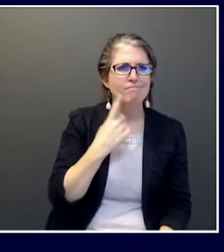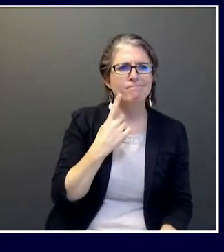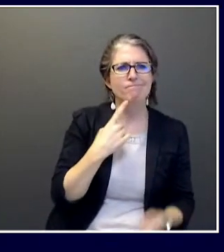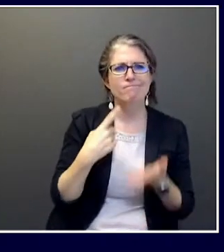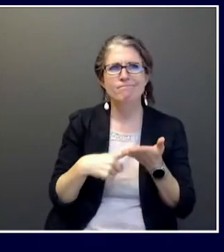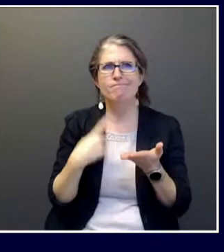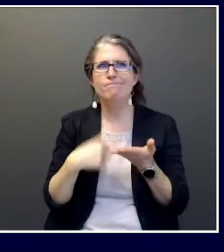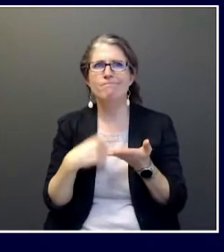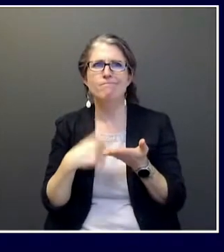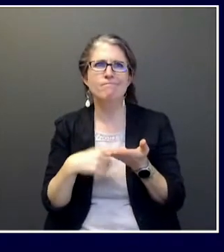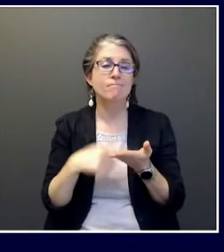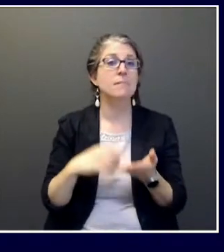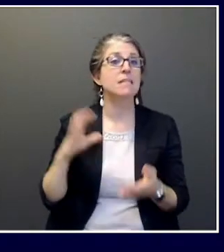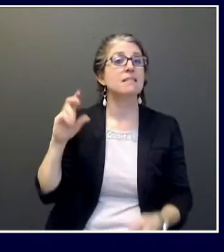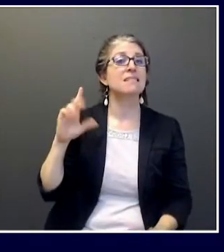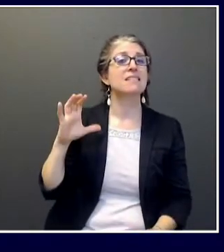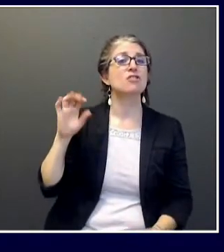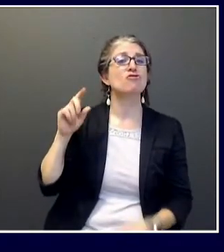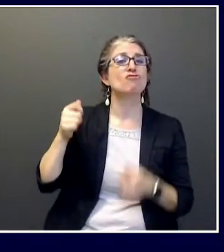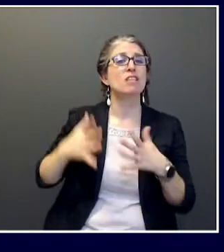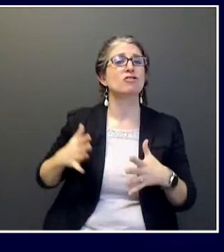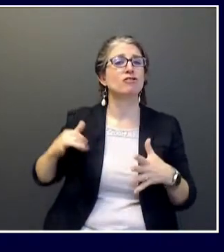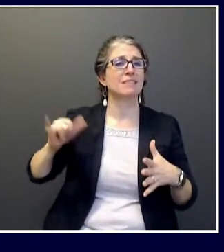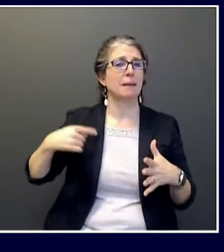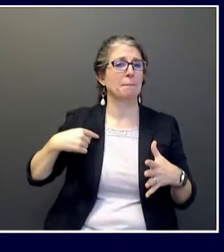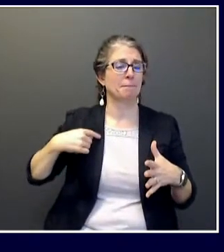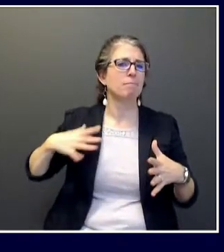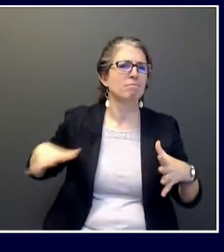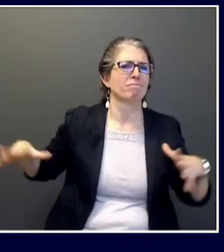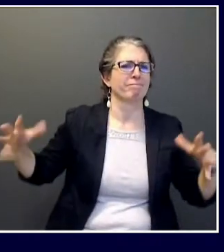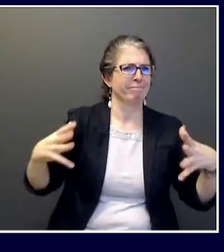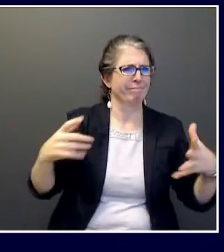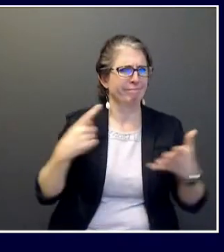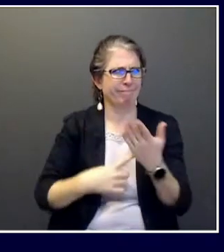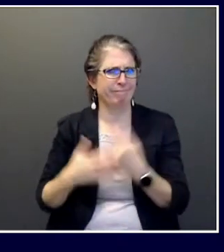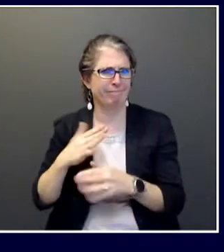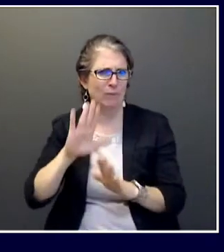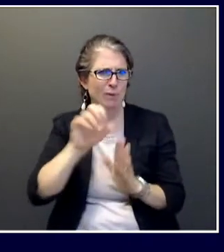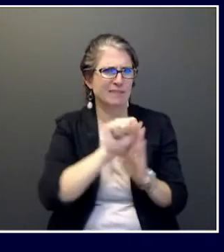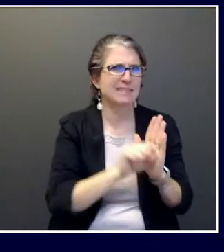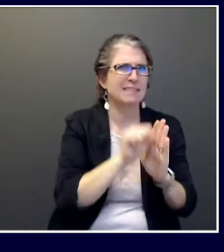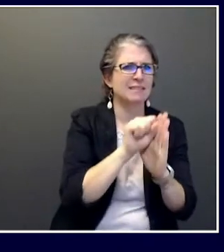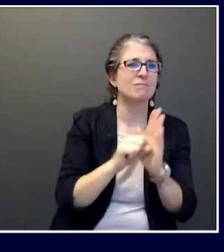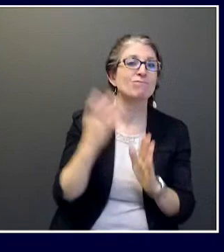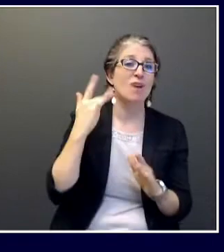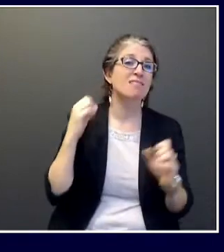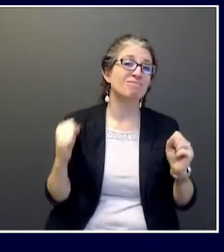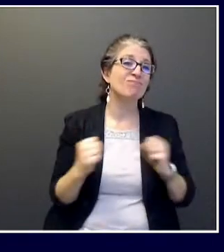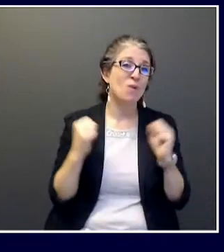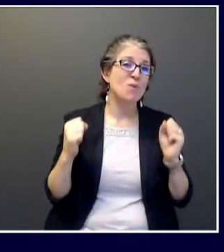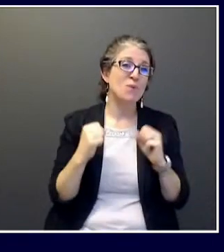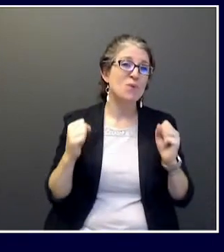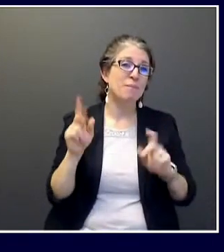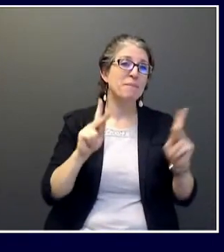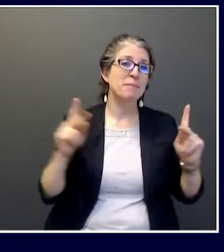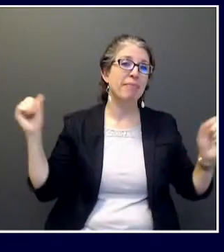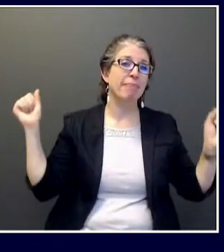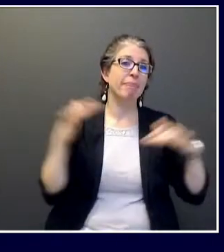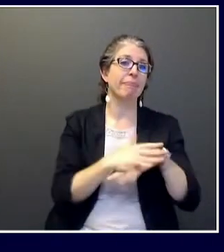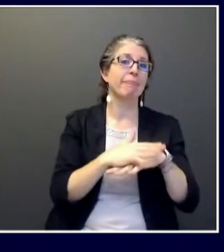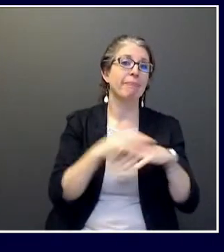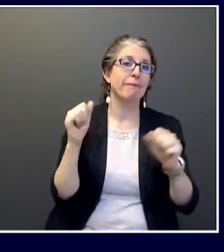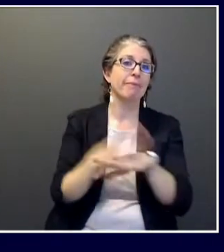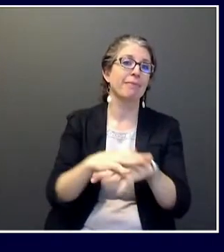are looking at. It could be the onset of chillier weather. We're looking at whether there was a particular stretch